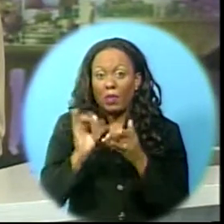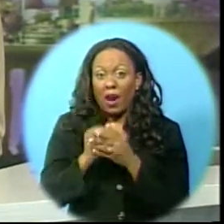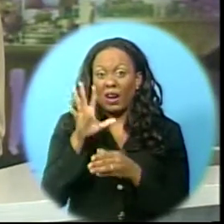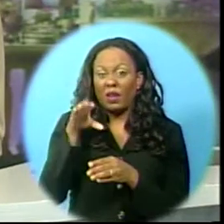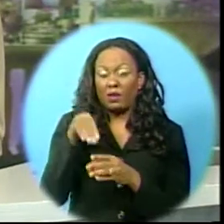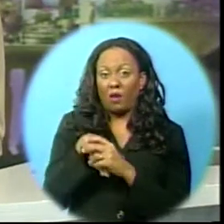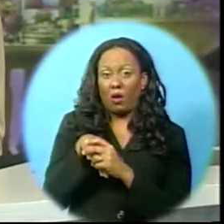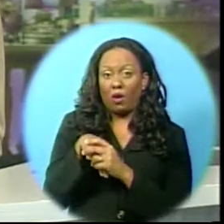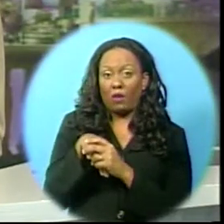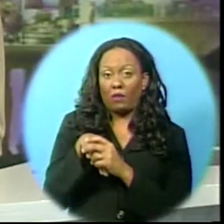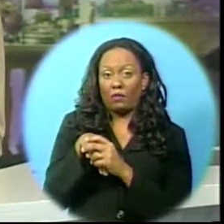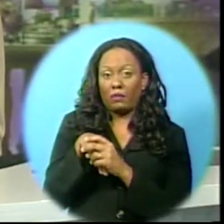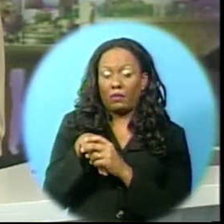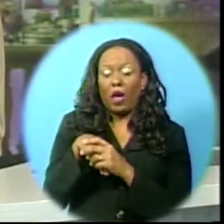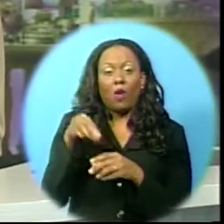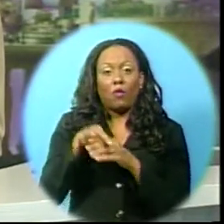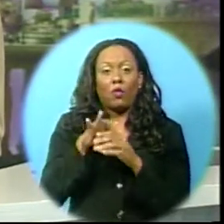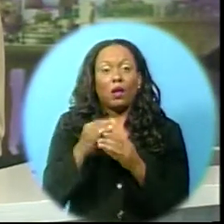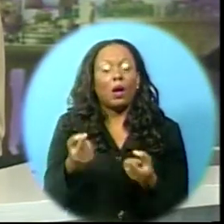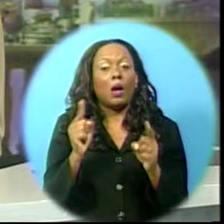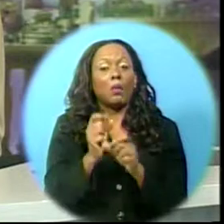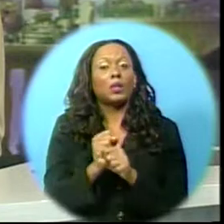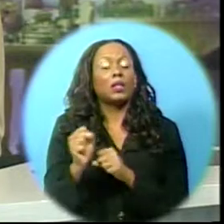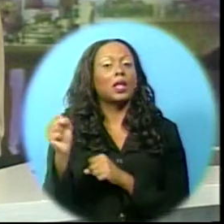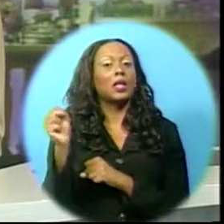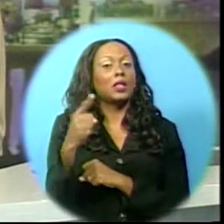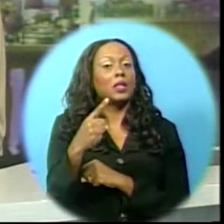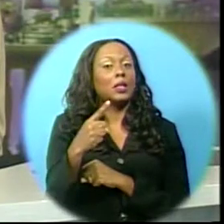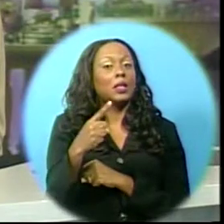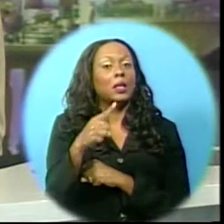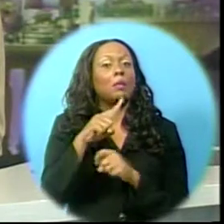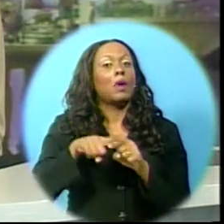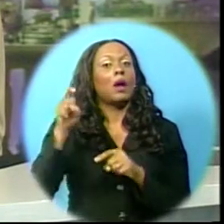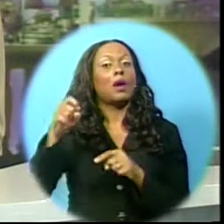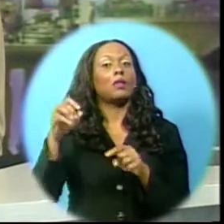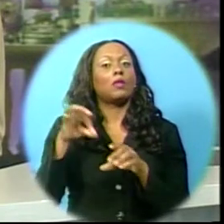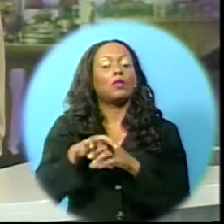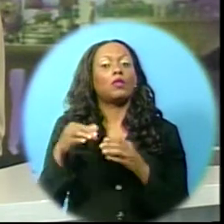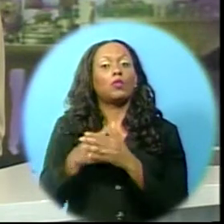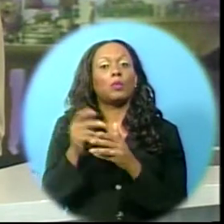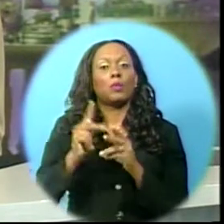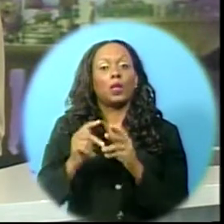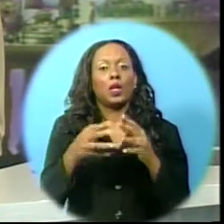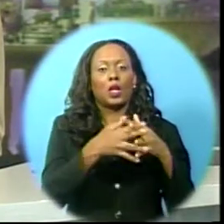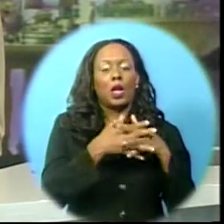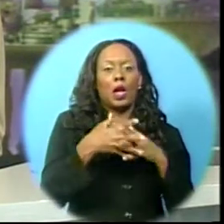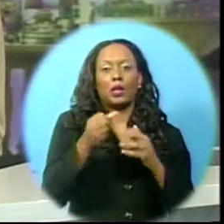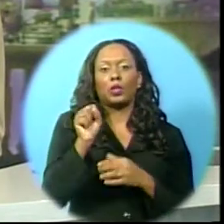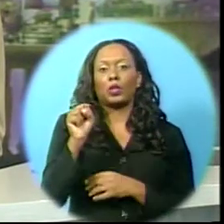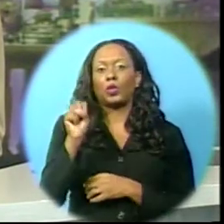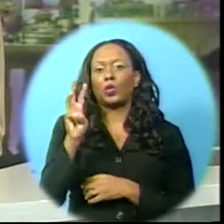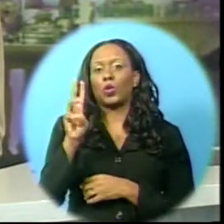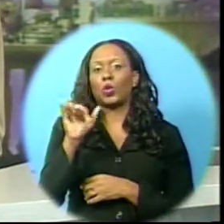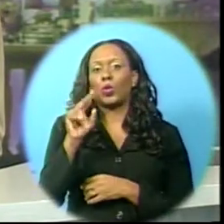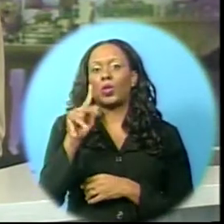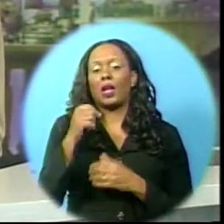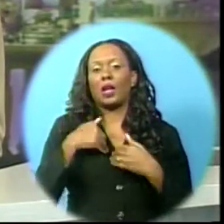hints from the Attorneys General of the United States and Switzerland today when they held a joint news conference in Zurich.